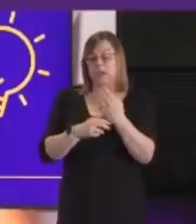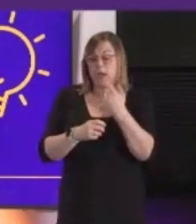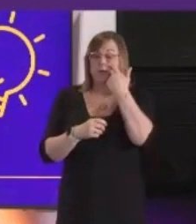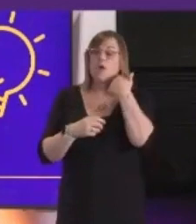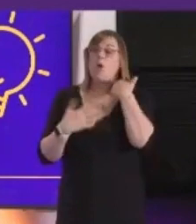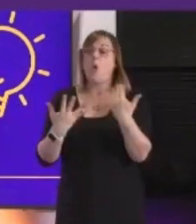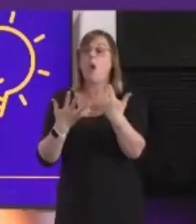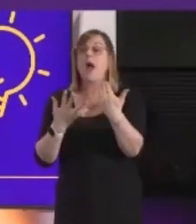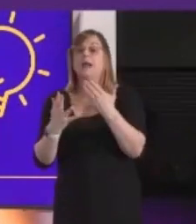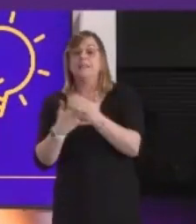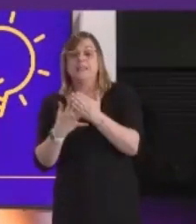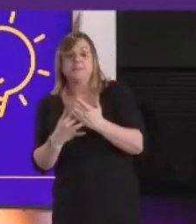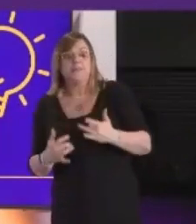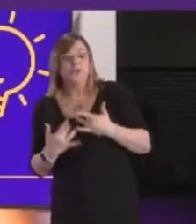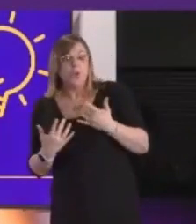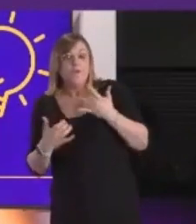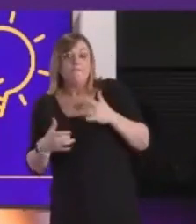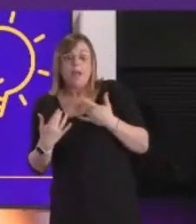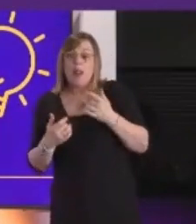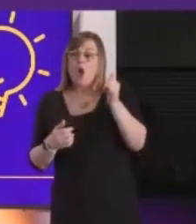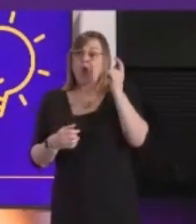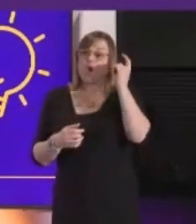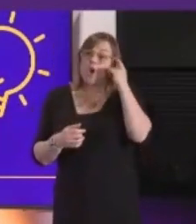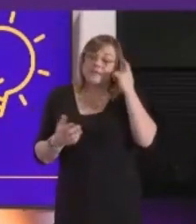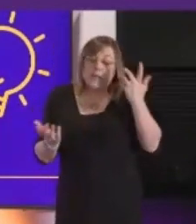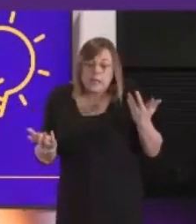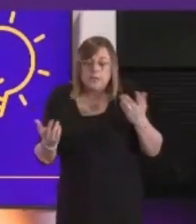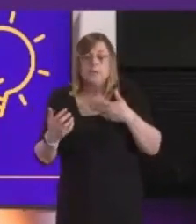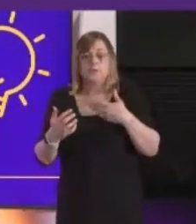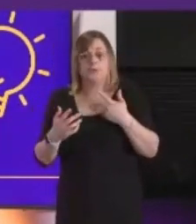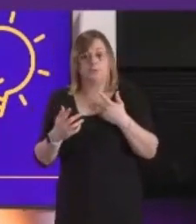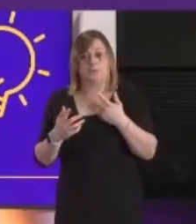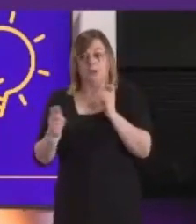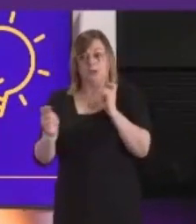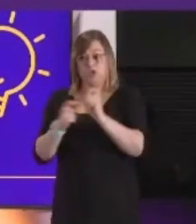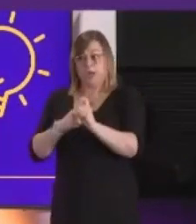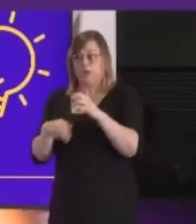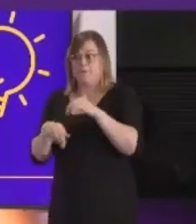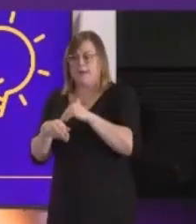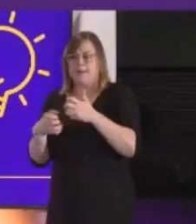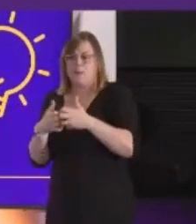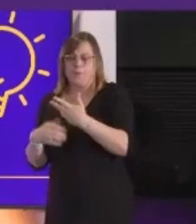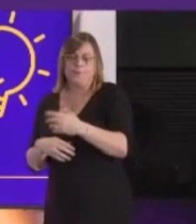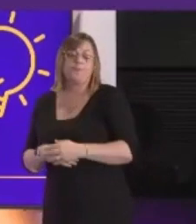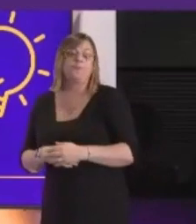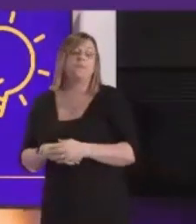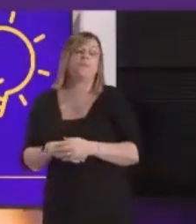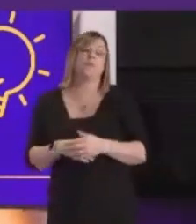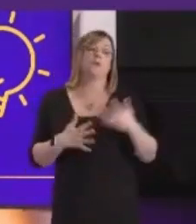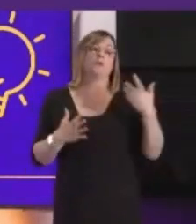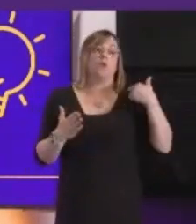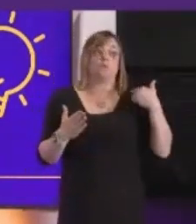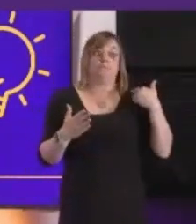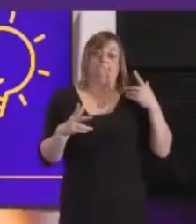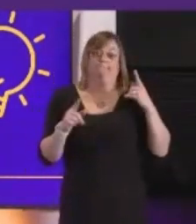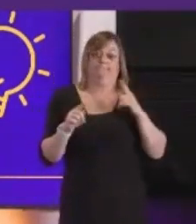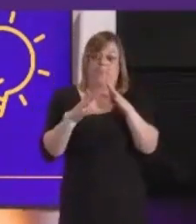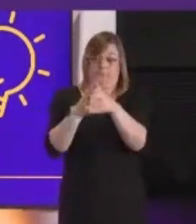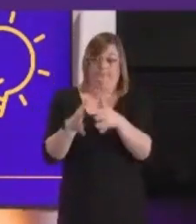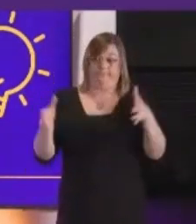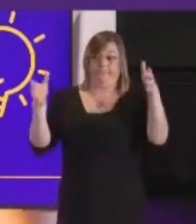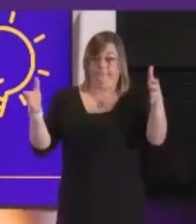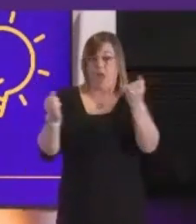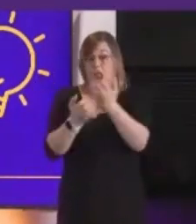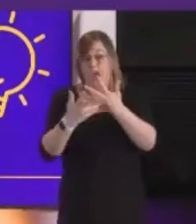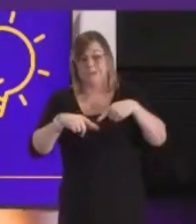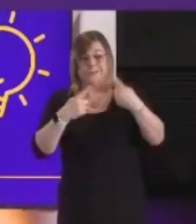point of view, was it common sense? How much was that change tangible to you? Yeah, so over a large organization, there are a lot of different